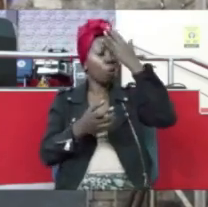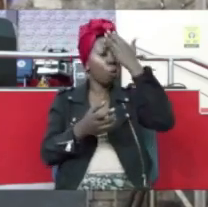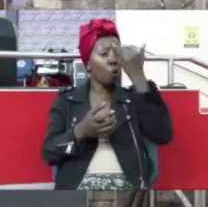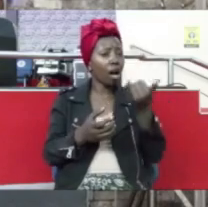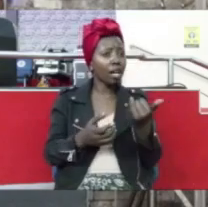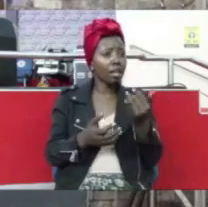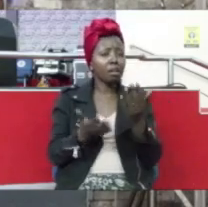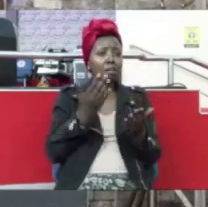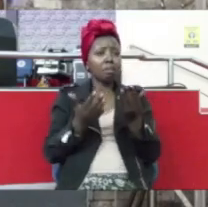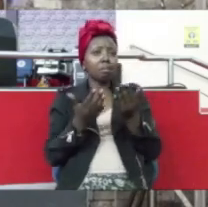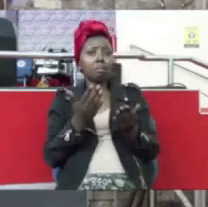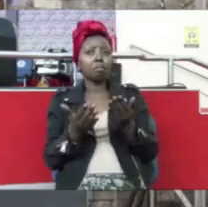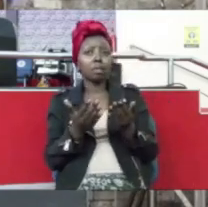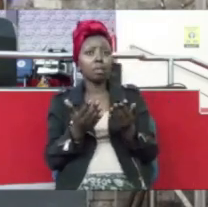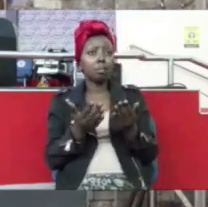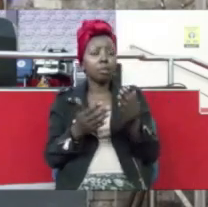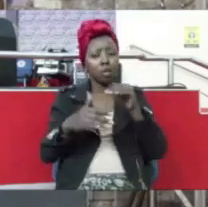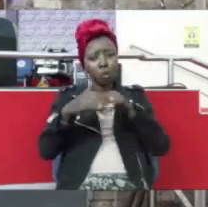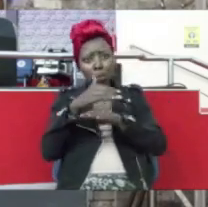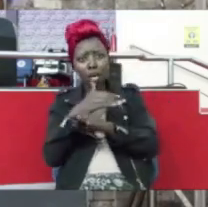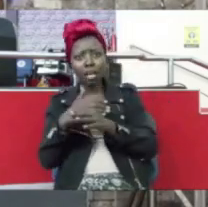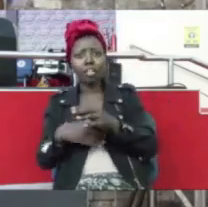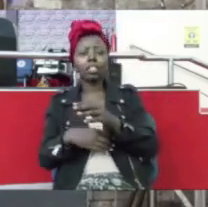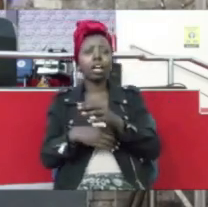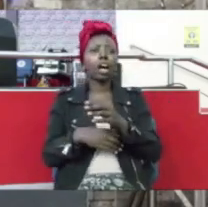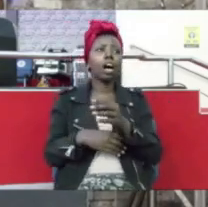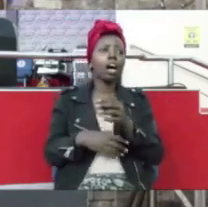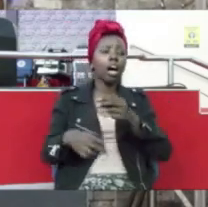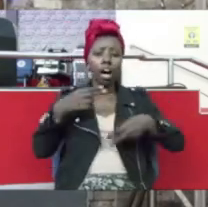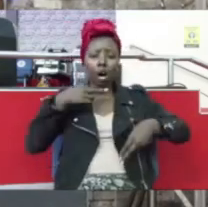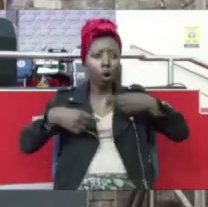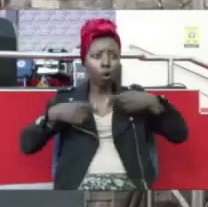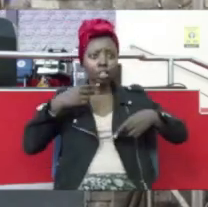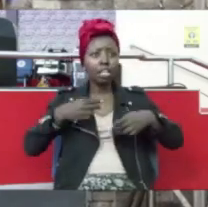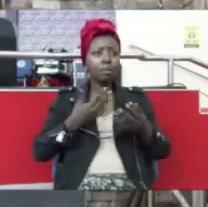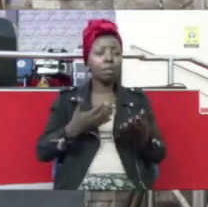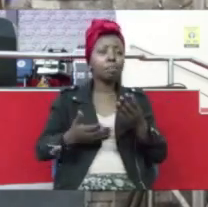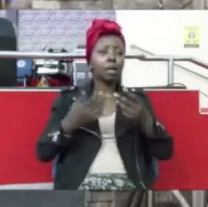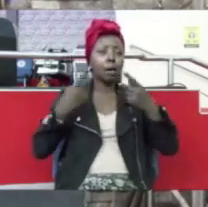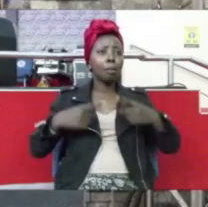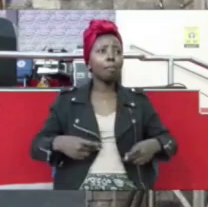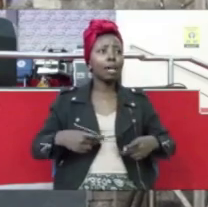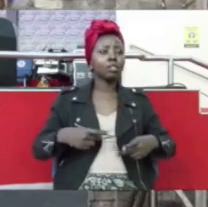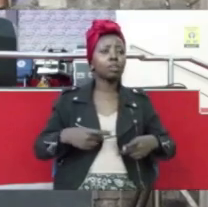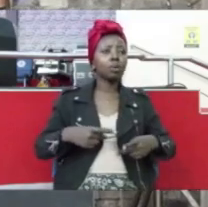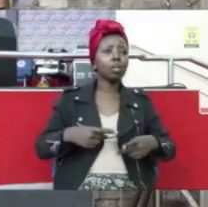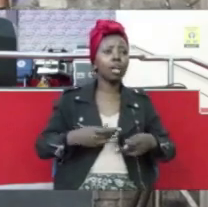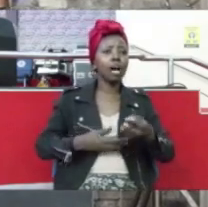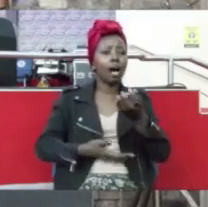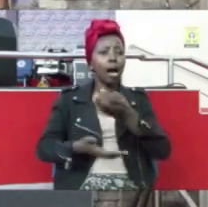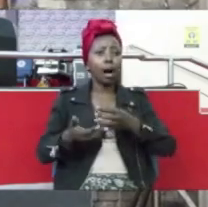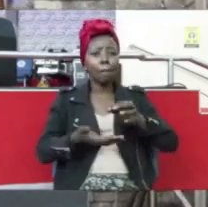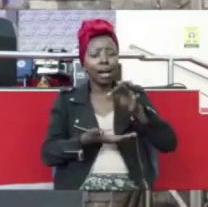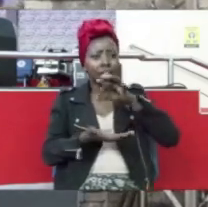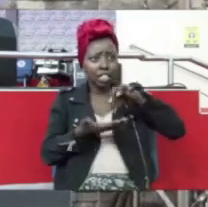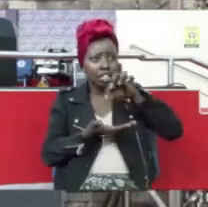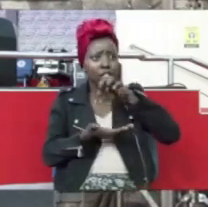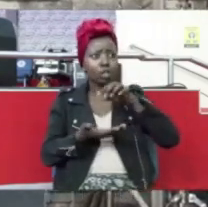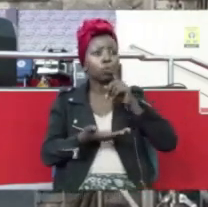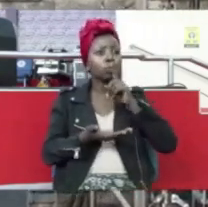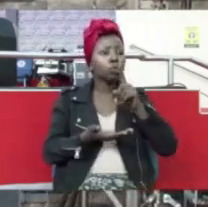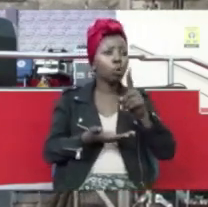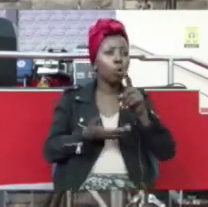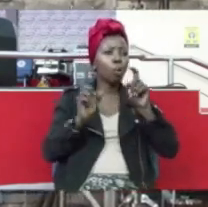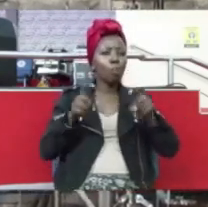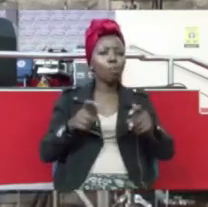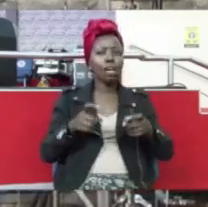you walked into a hotel and someone bought for you a cup of tea which you would have bought yourself. So you need to put a small